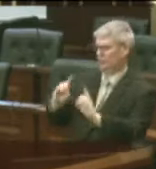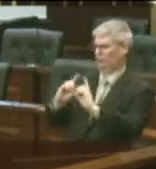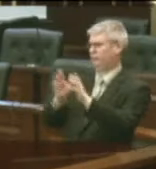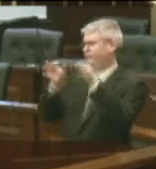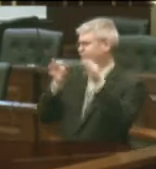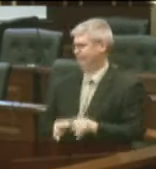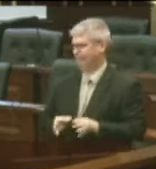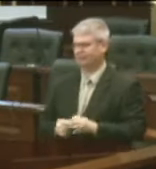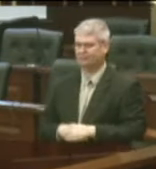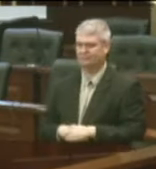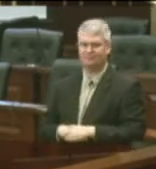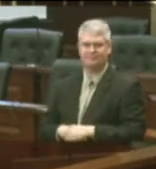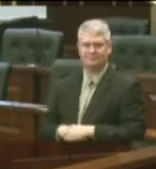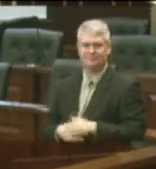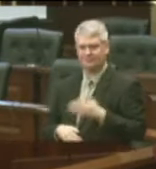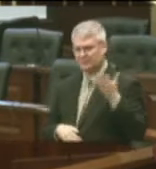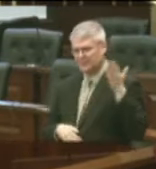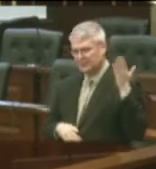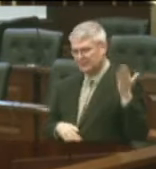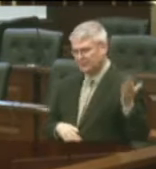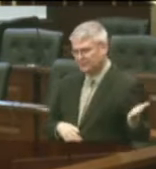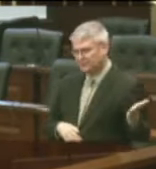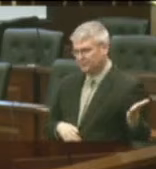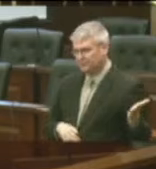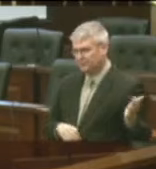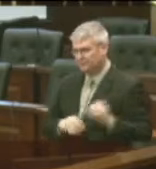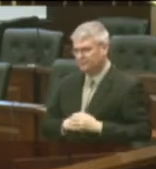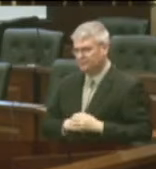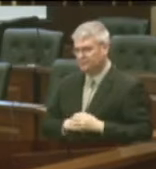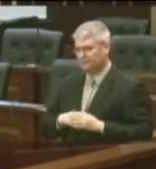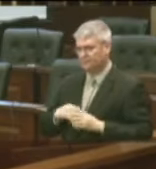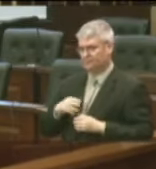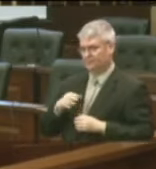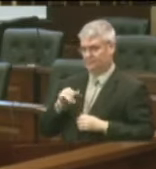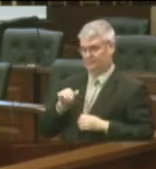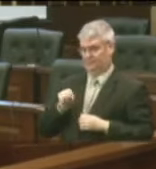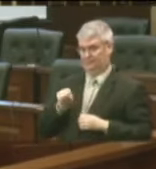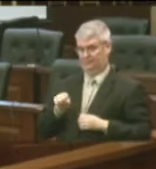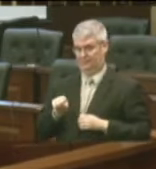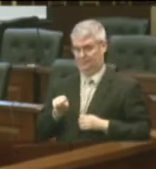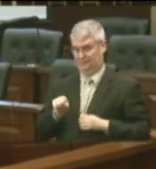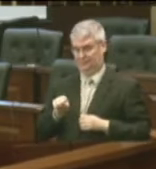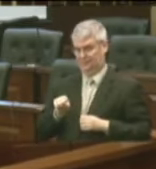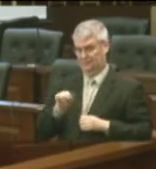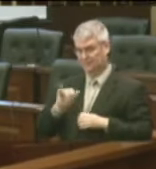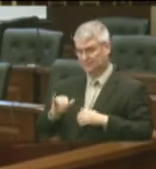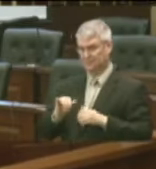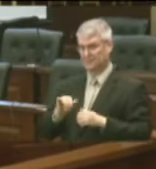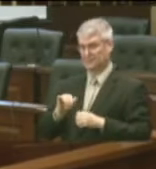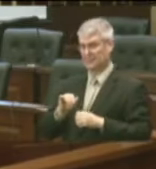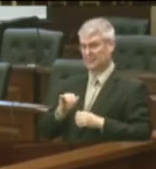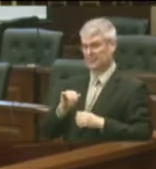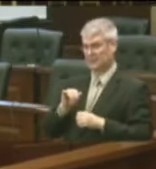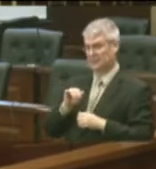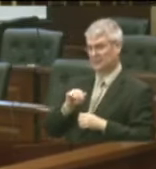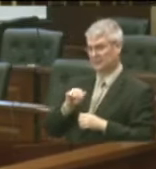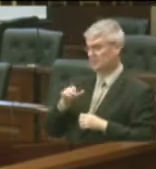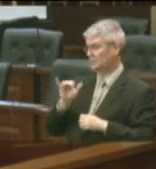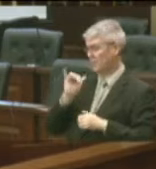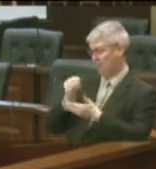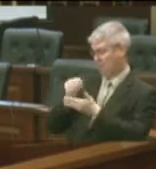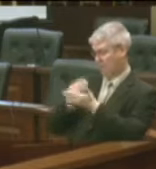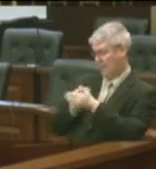I would just add to that those cuts were in line items, not in the career ladder. And so moving forward,